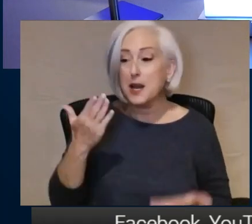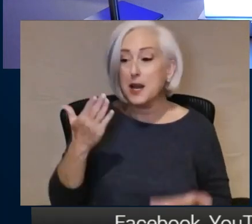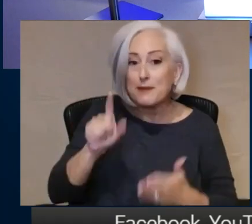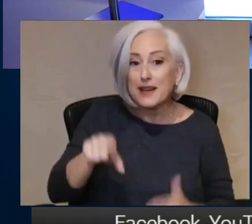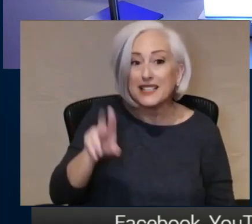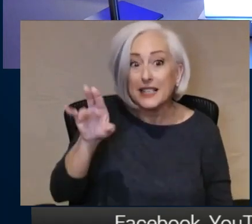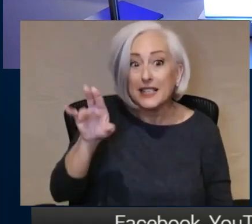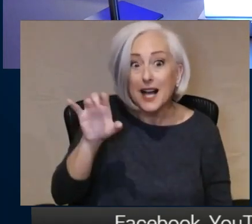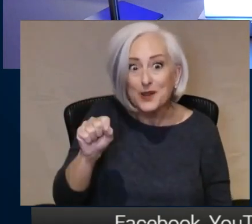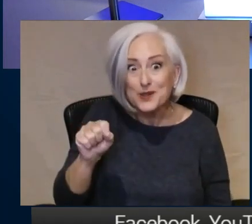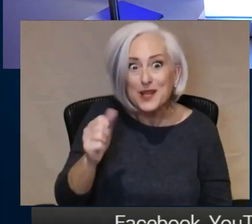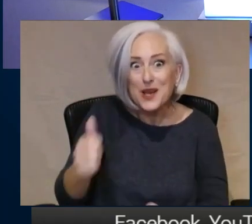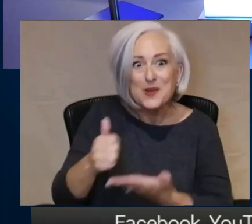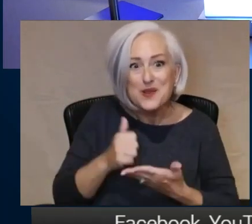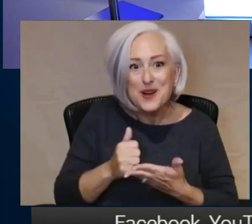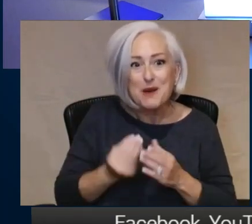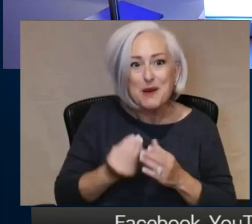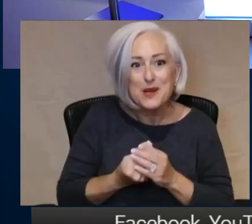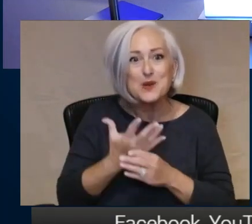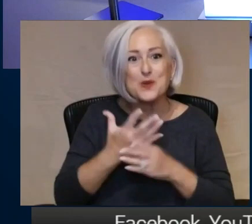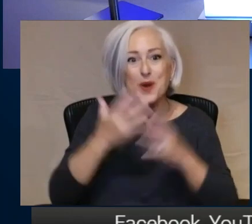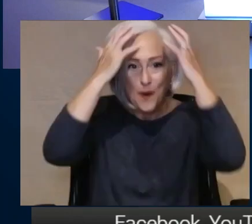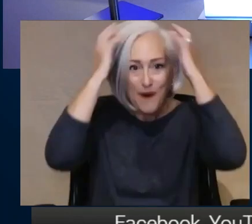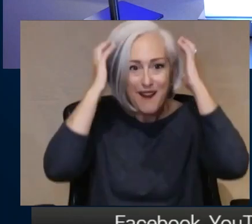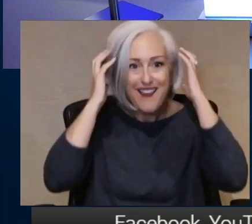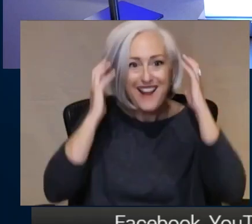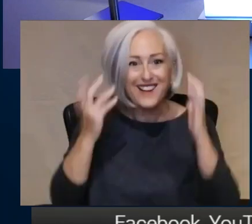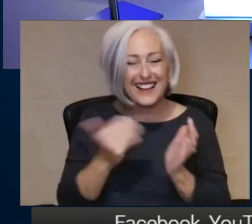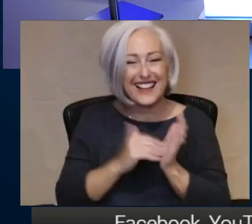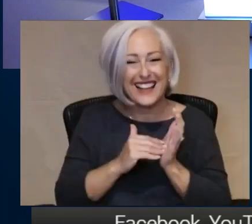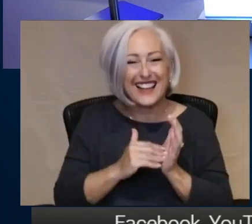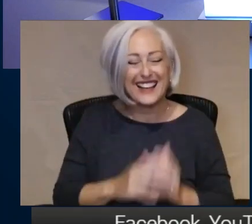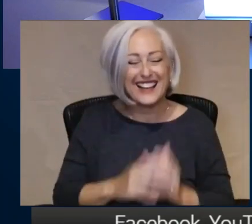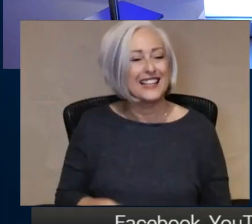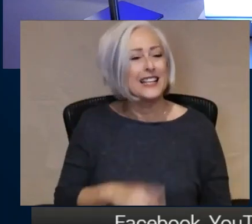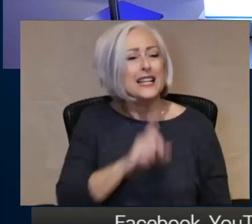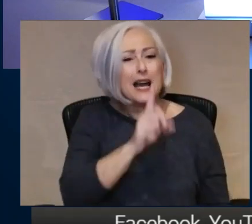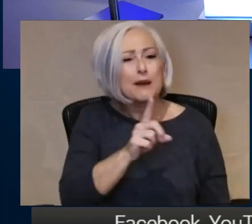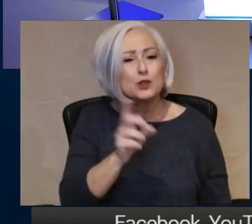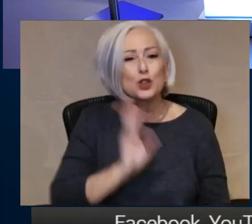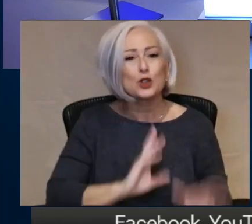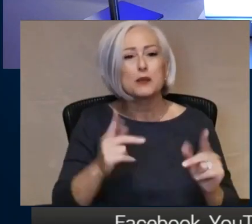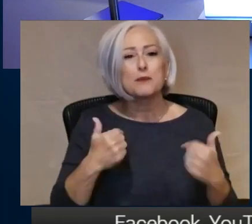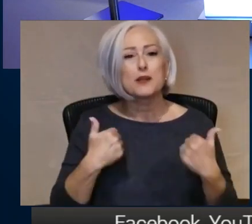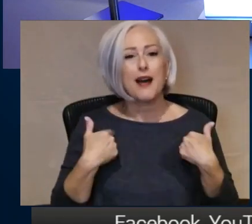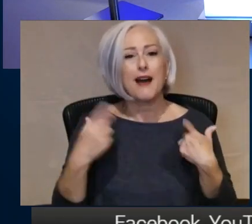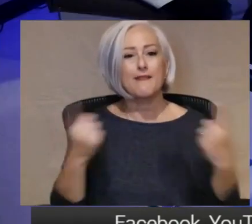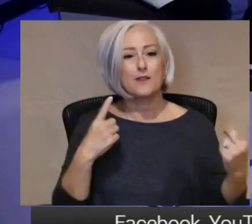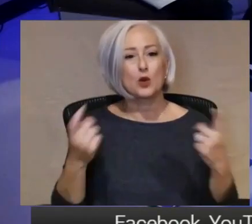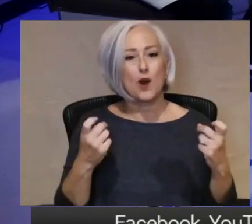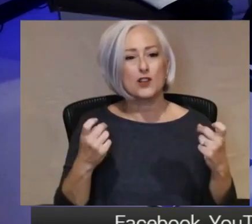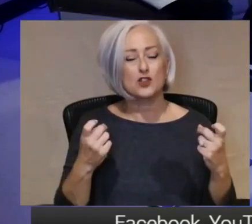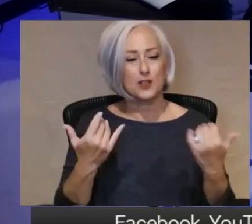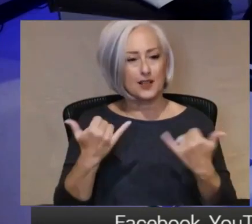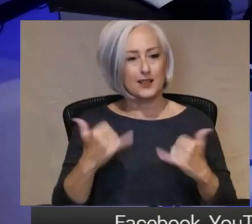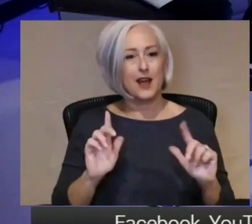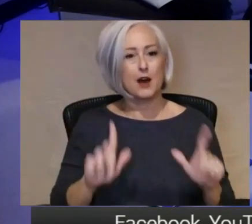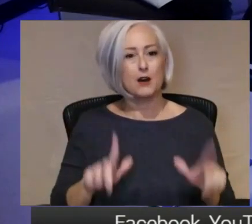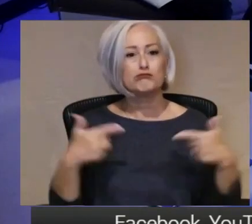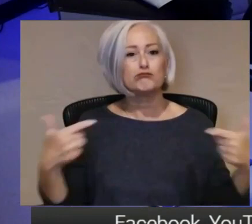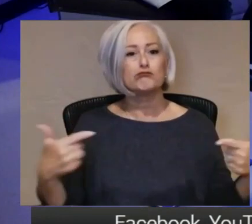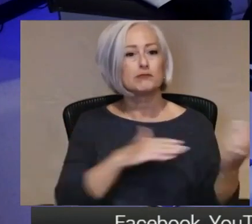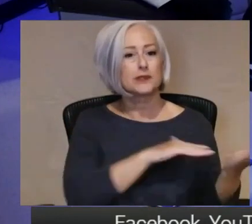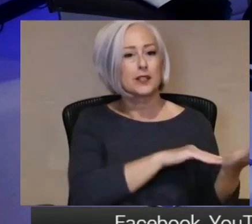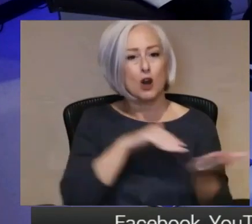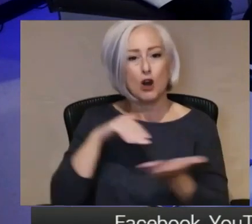hair back. That'd be awesome. All right. Well, we probably have some people who have questions on this treatment. Let's talk to our physicians here. Dr. Chang, explain